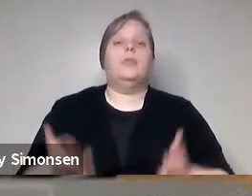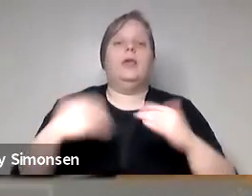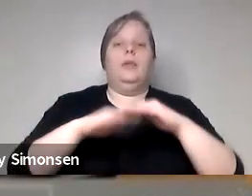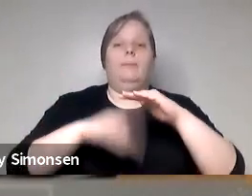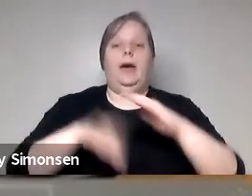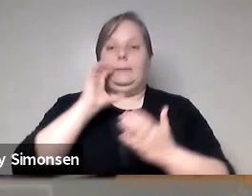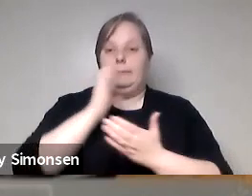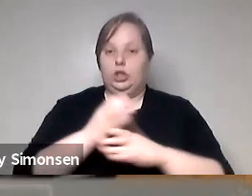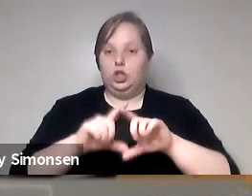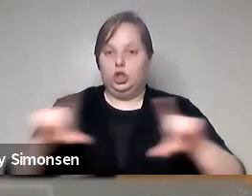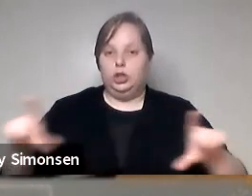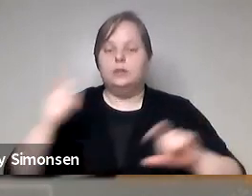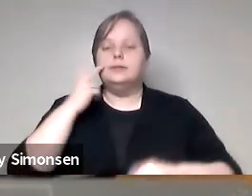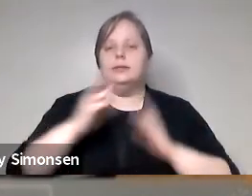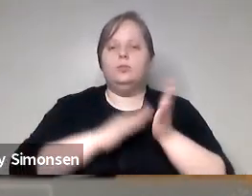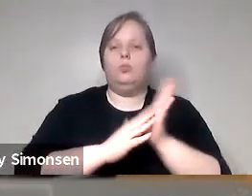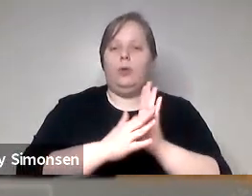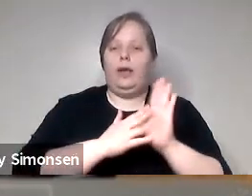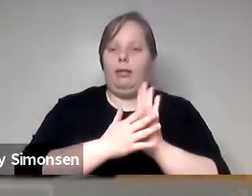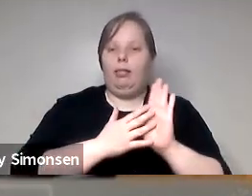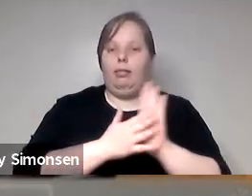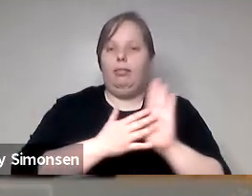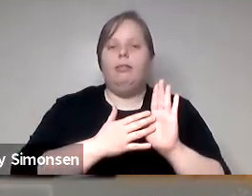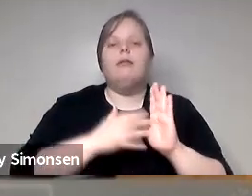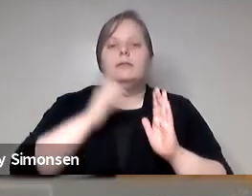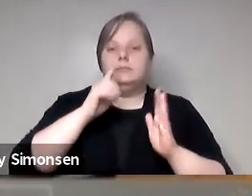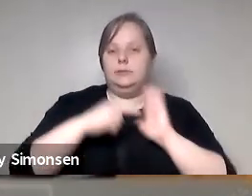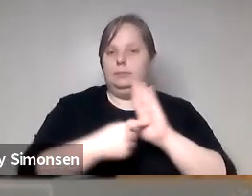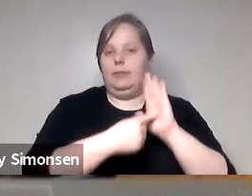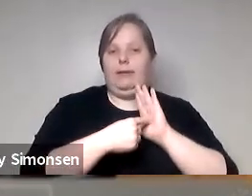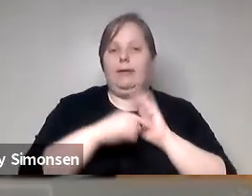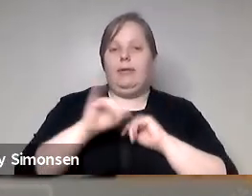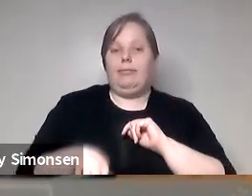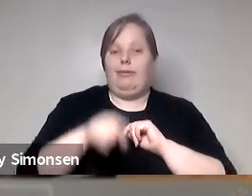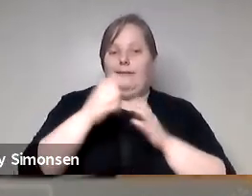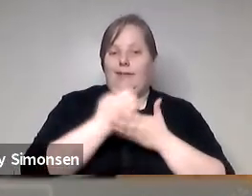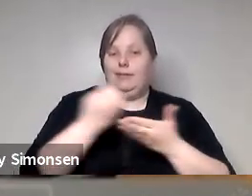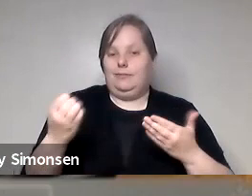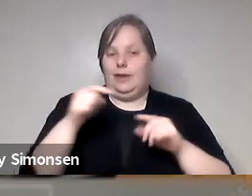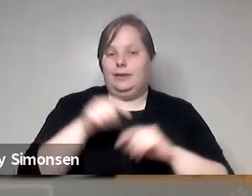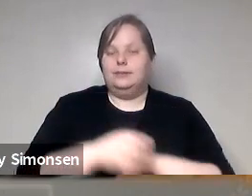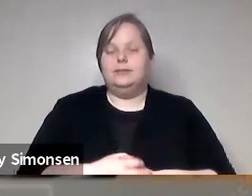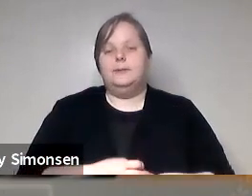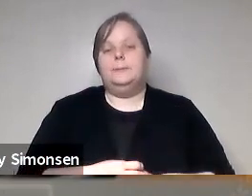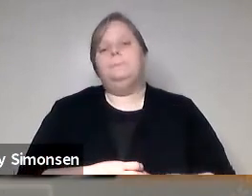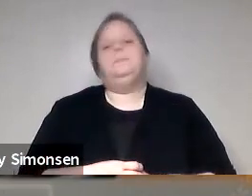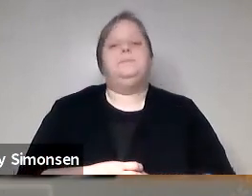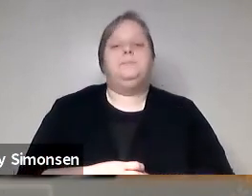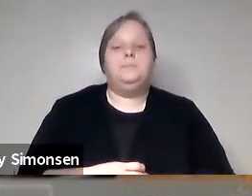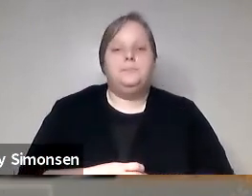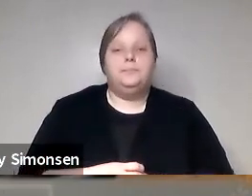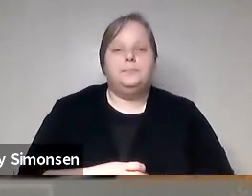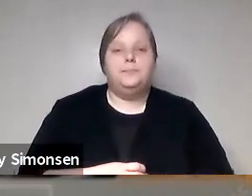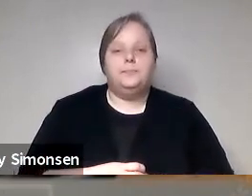see the Braille display, and the Braille display on this device has